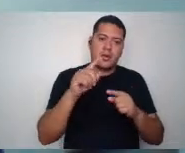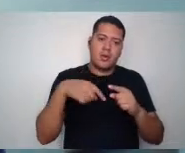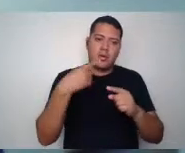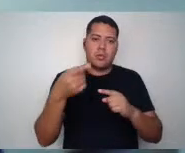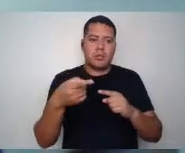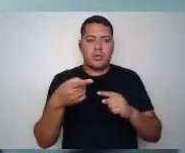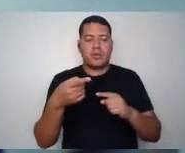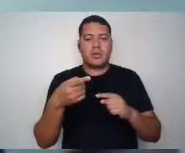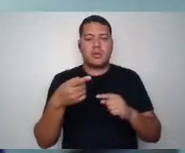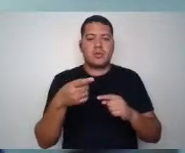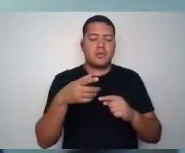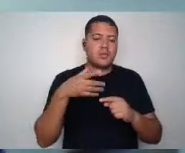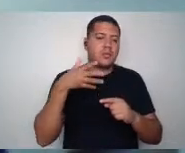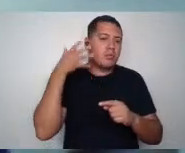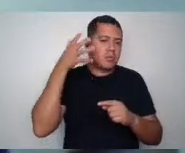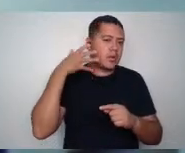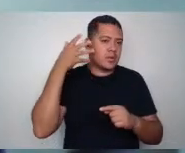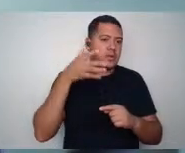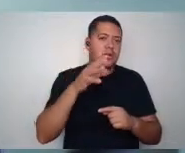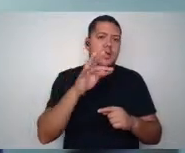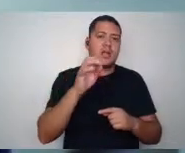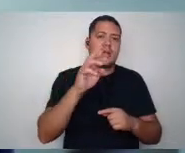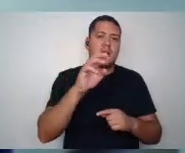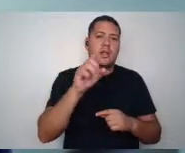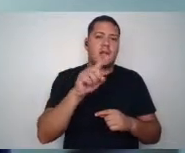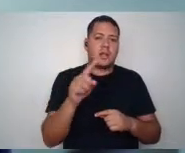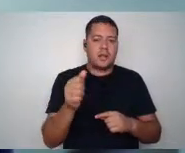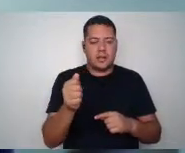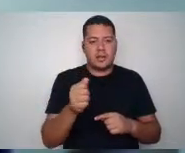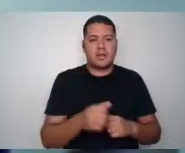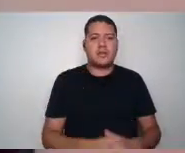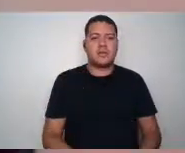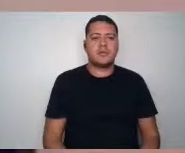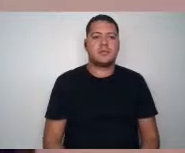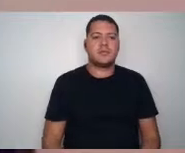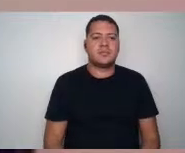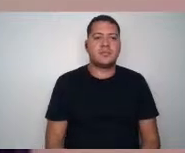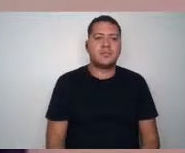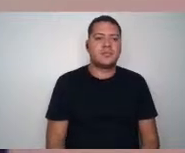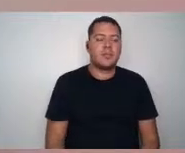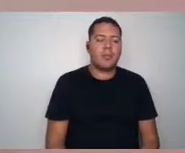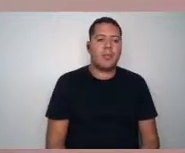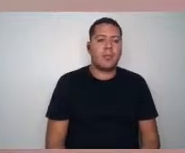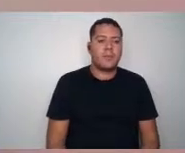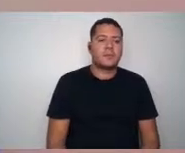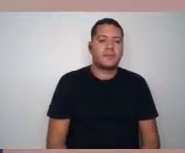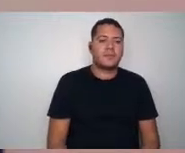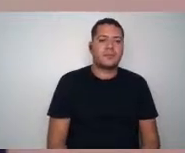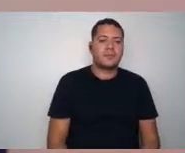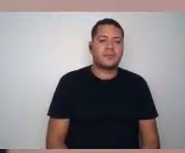might be able to read and present our next panelist.